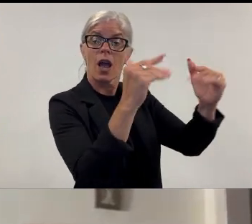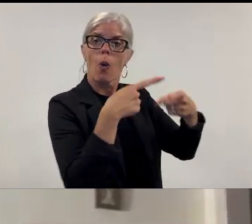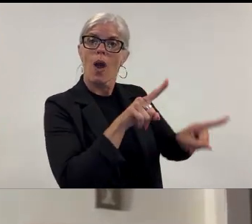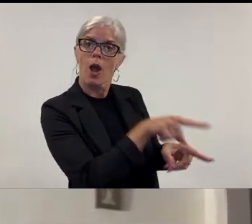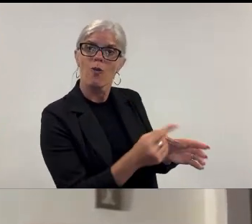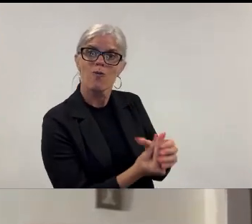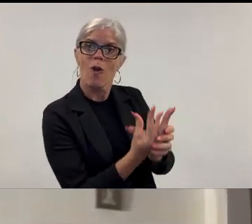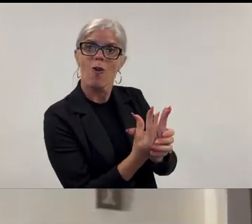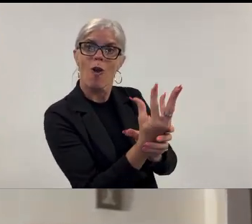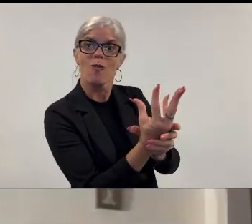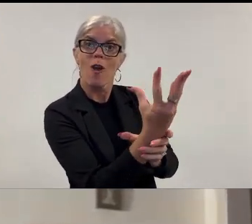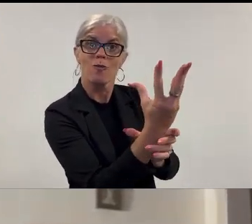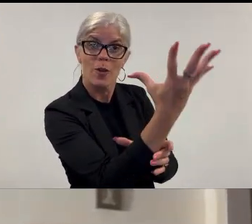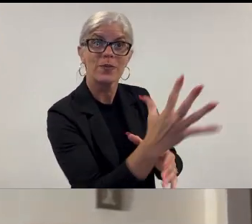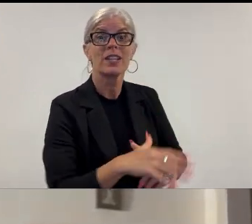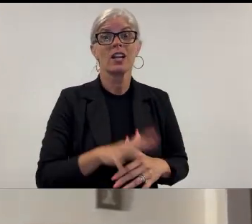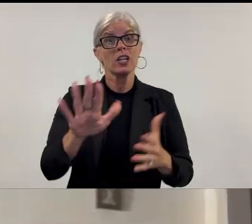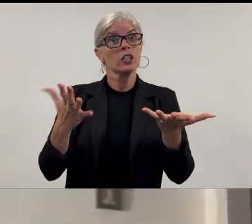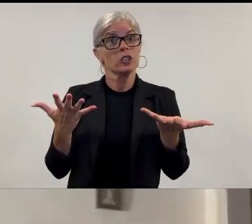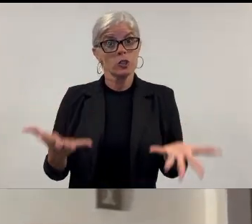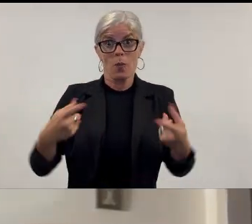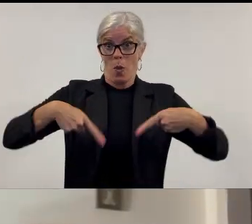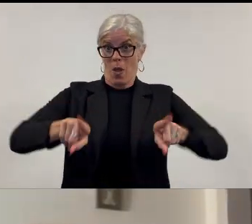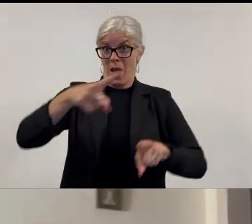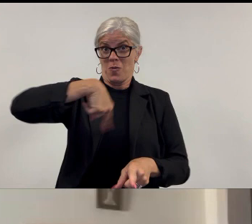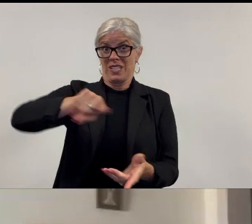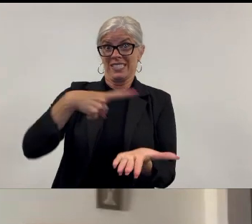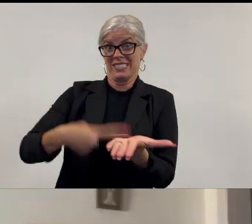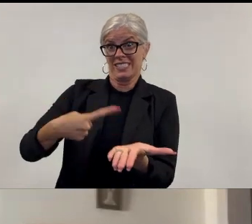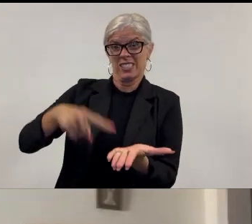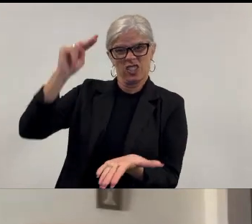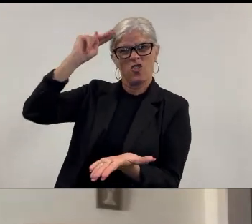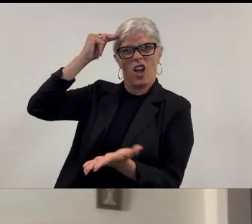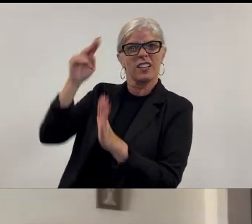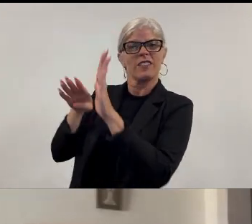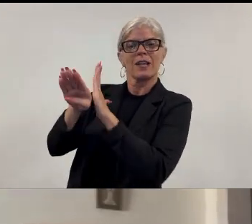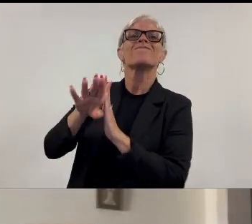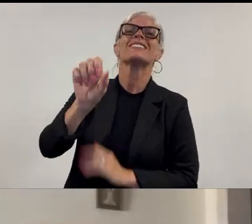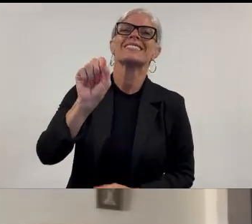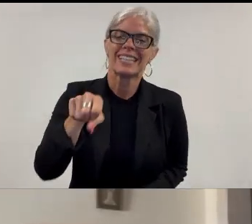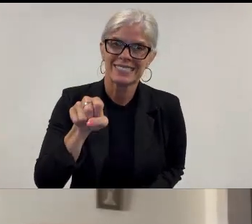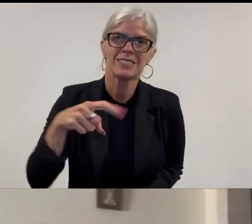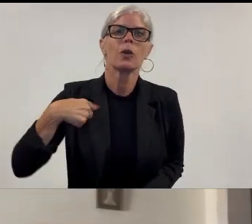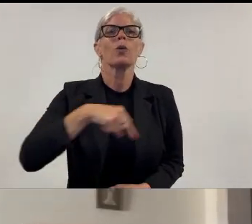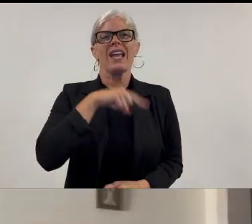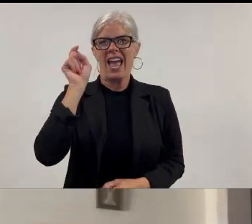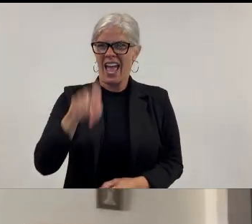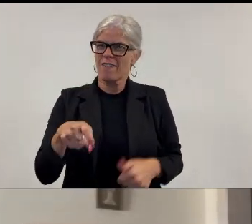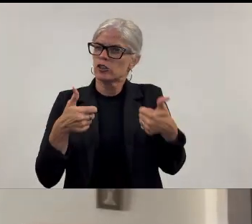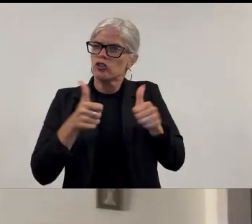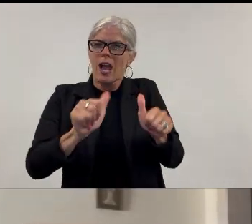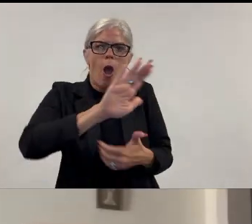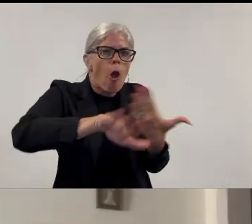And yes, we have a lot more goals to achieve, because each level of growing comes